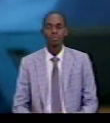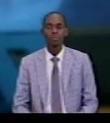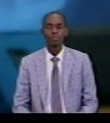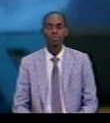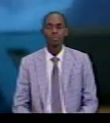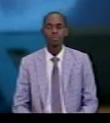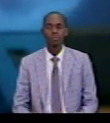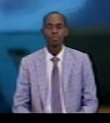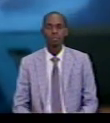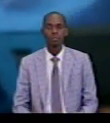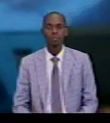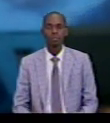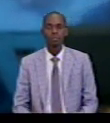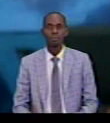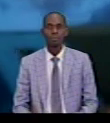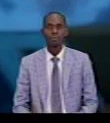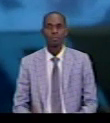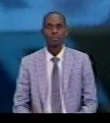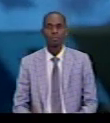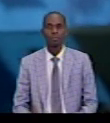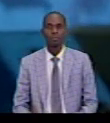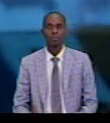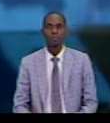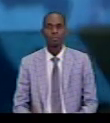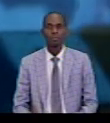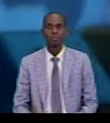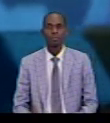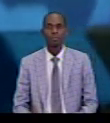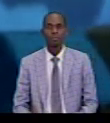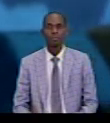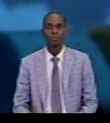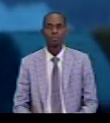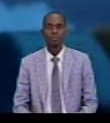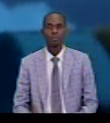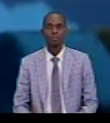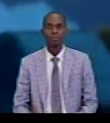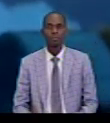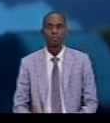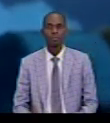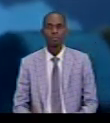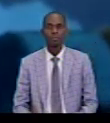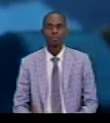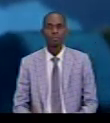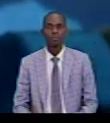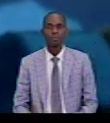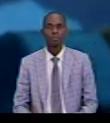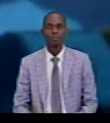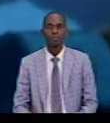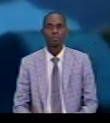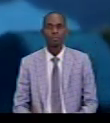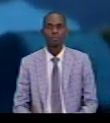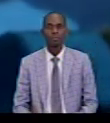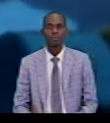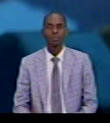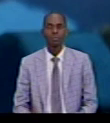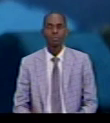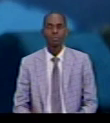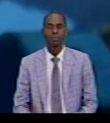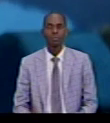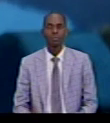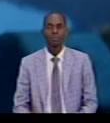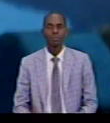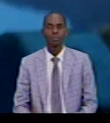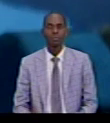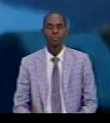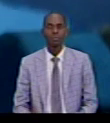papata. Maou, on nous gagne. Et puis, ma si le keya. Et cloyam, et via quelqu'un, y'a m'ten